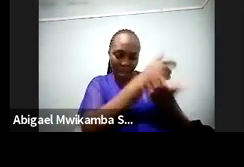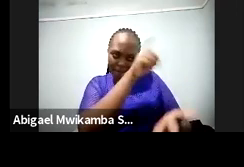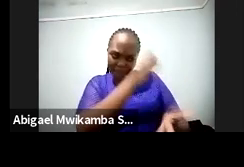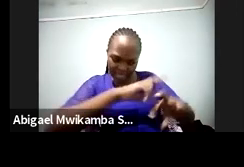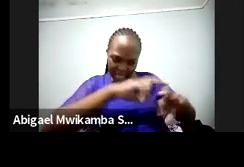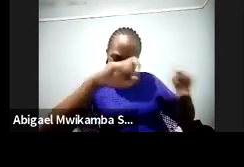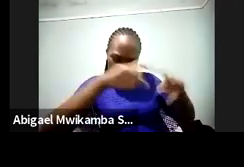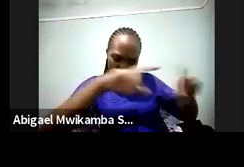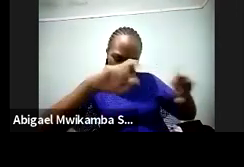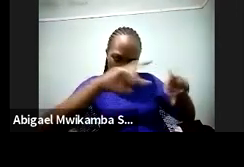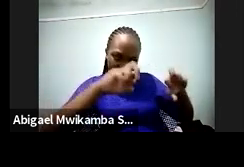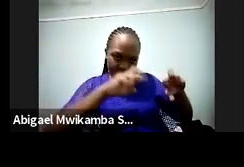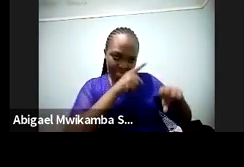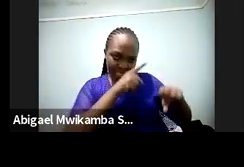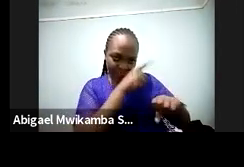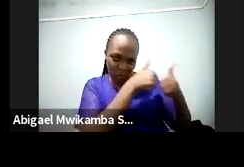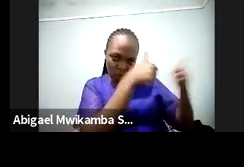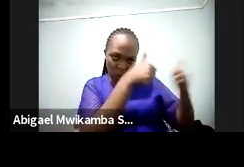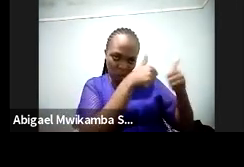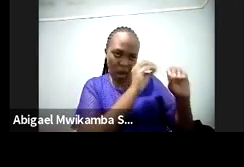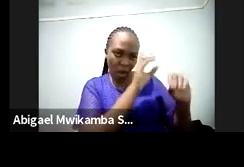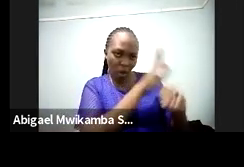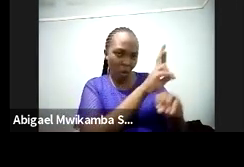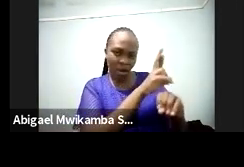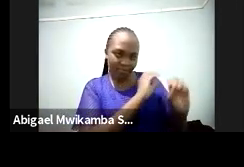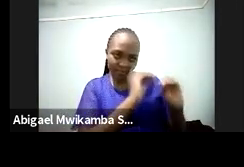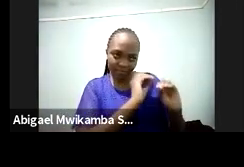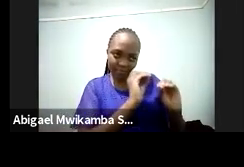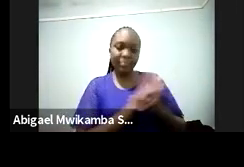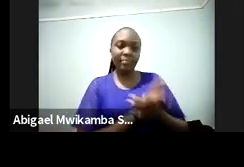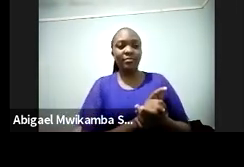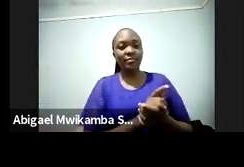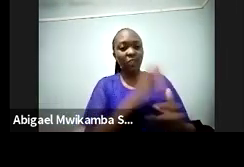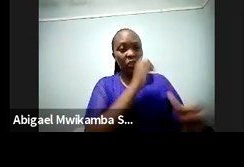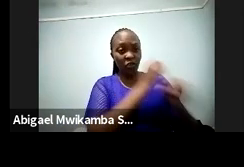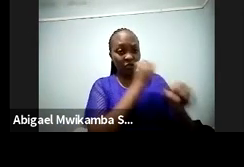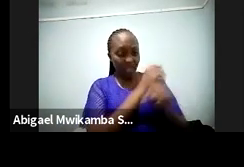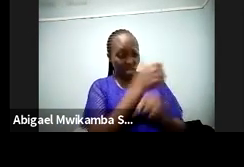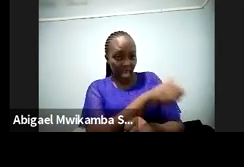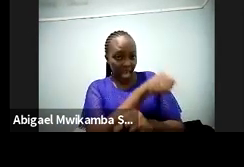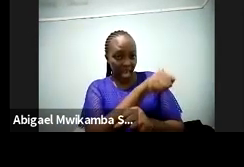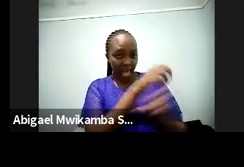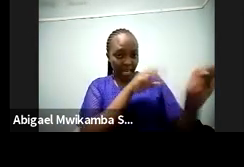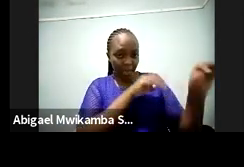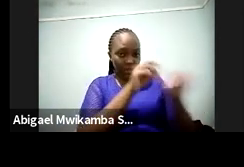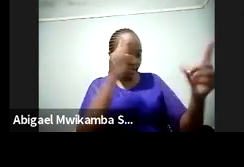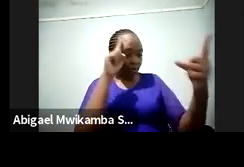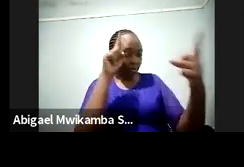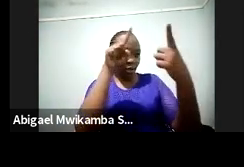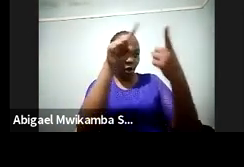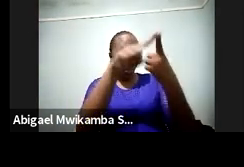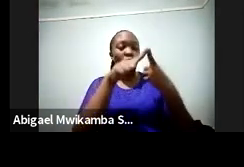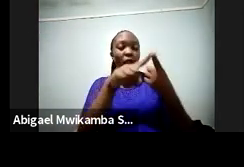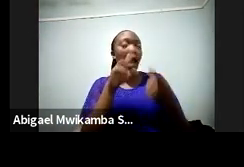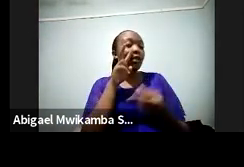Yes. Have you done any management course? And there is a case in finance. Some of the cases you've